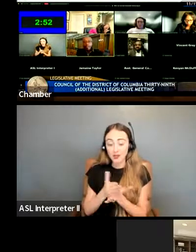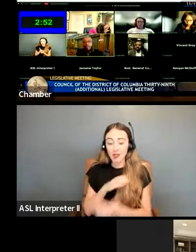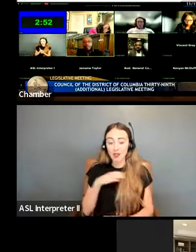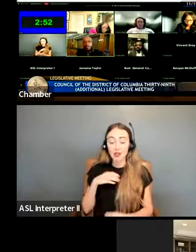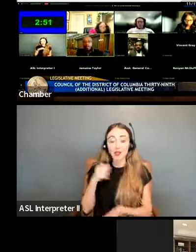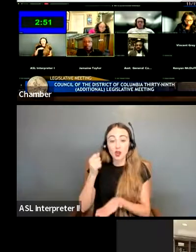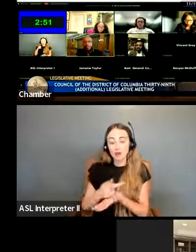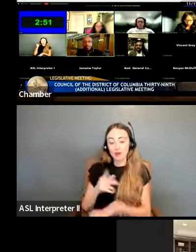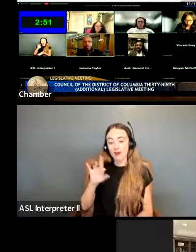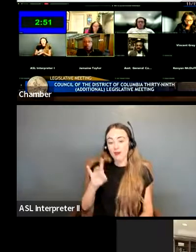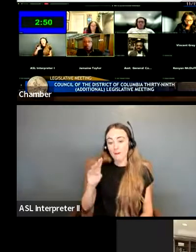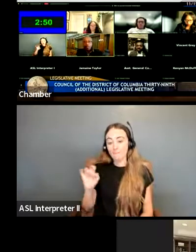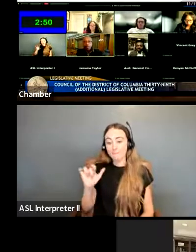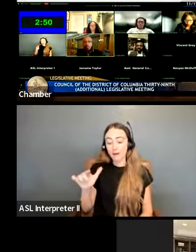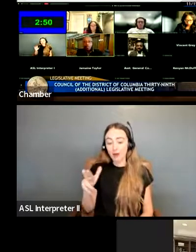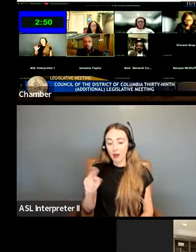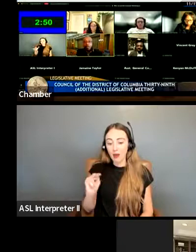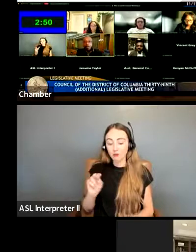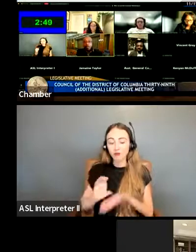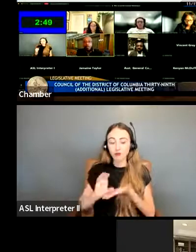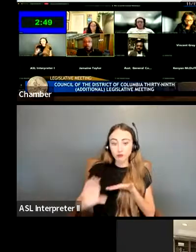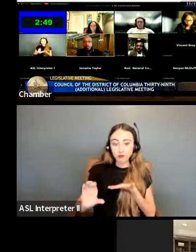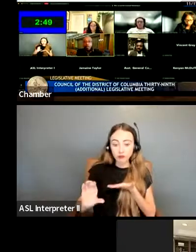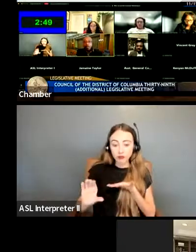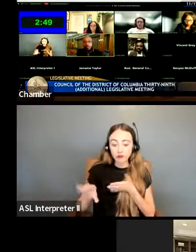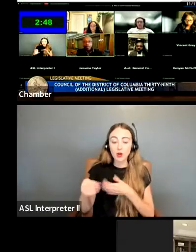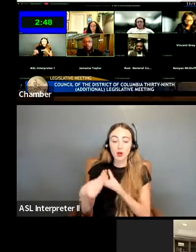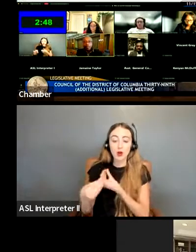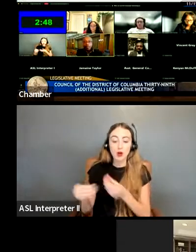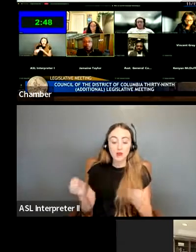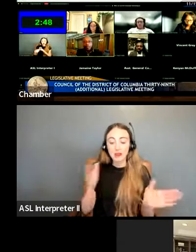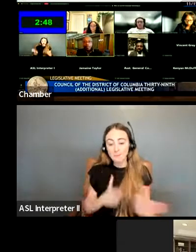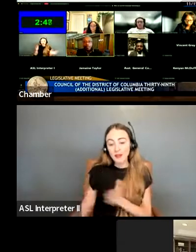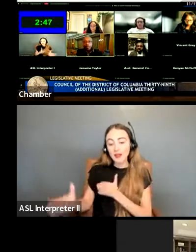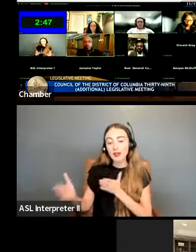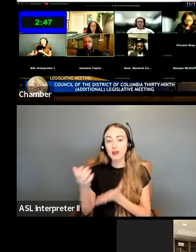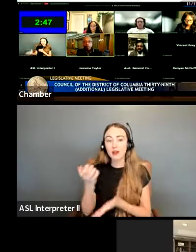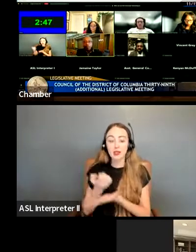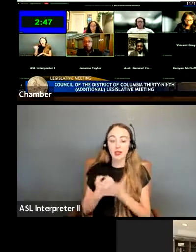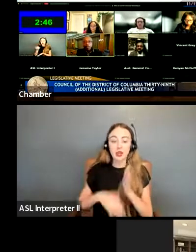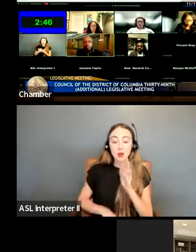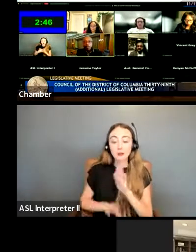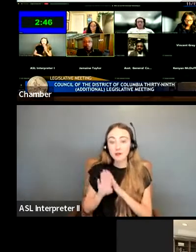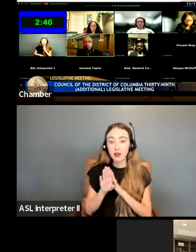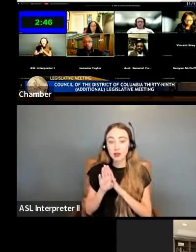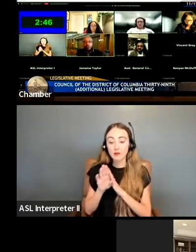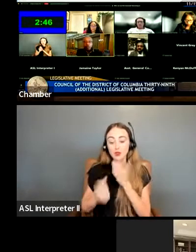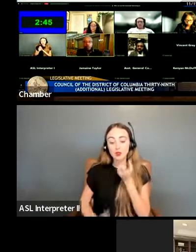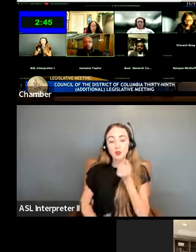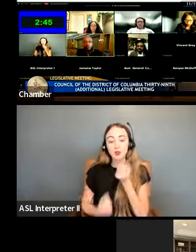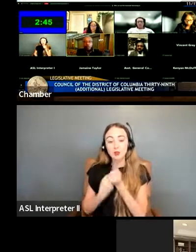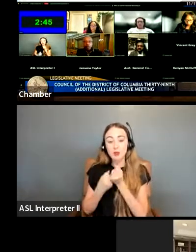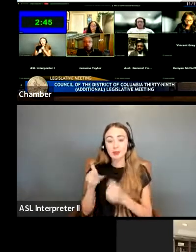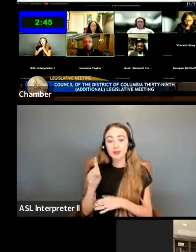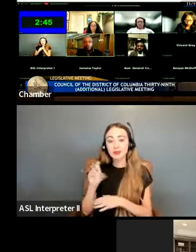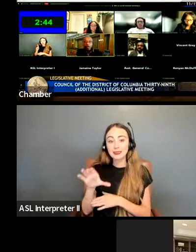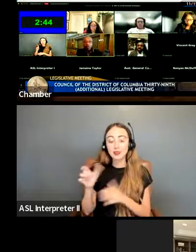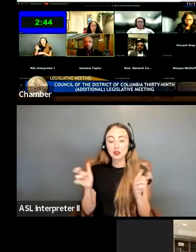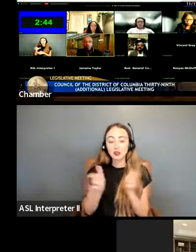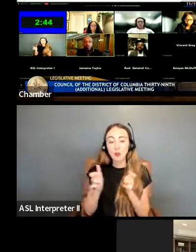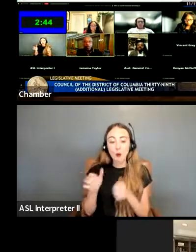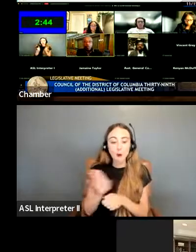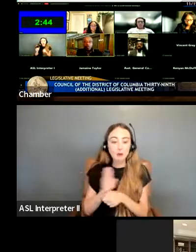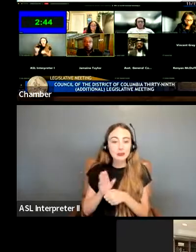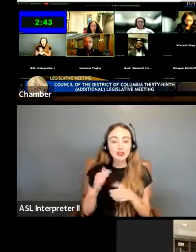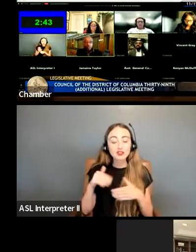million allocation to the Office of the Deputy Mayor for Planning and Economic Development to support the district's Small Business Relief Grant